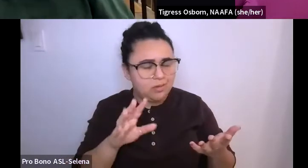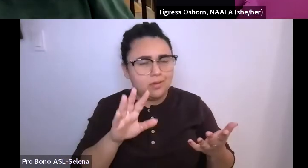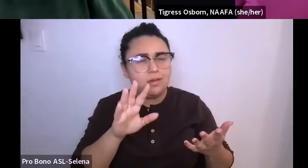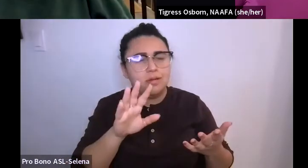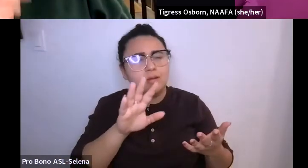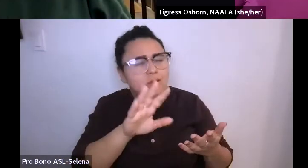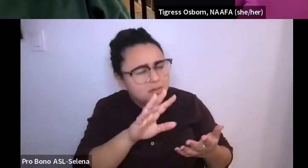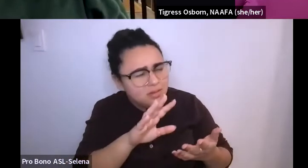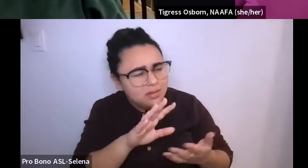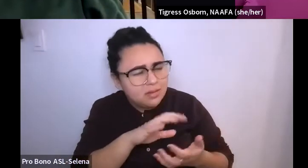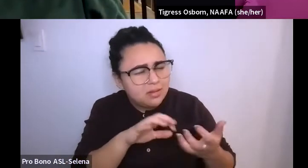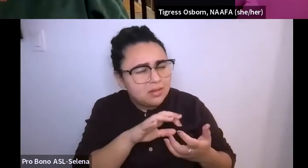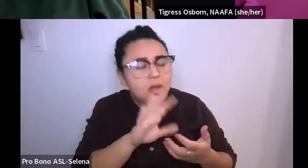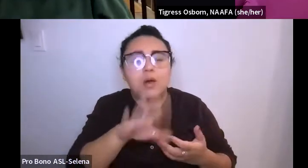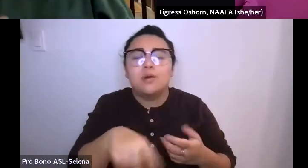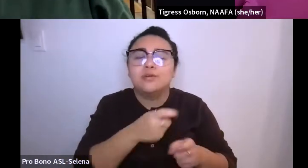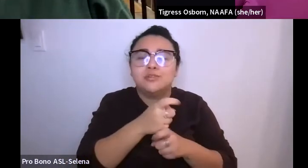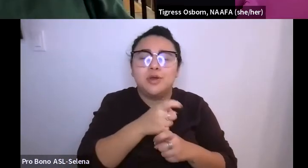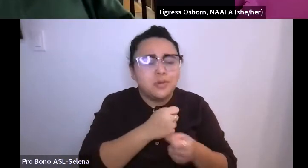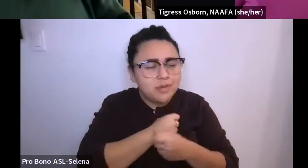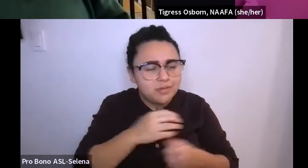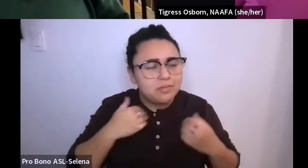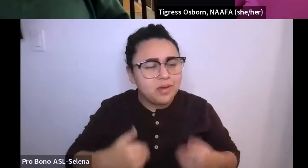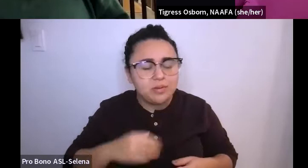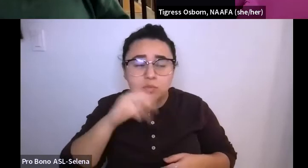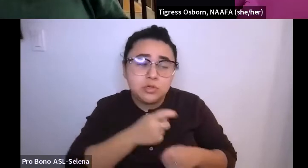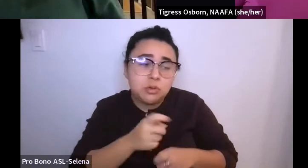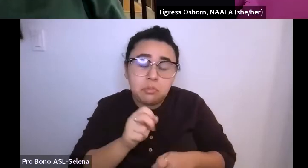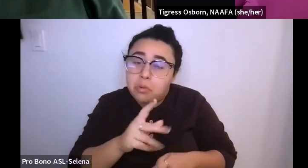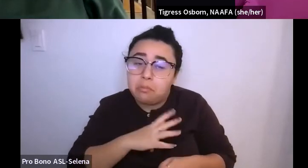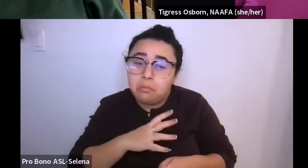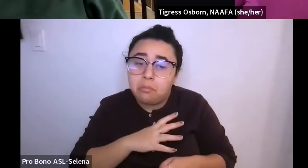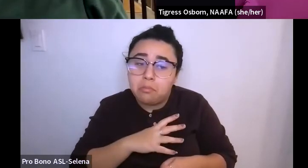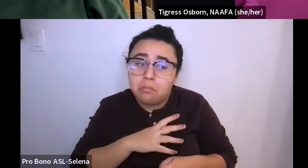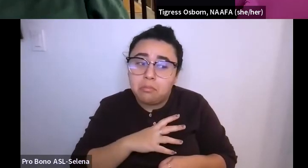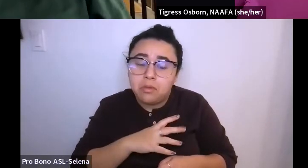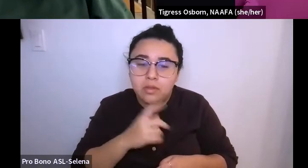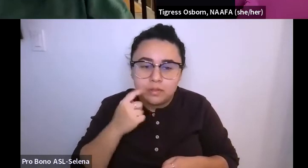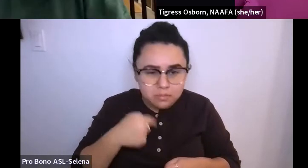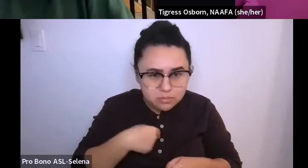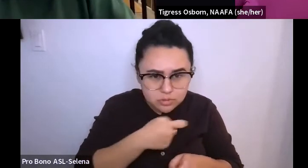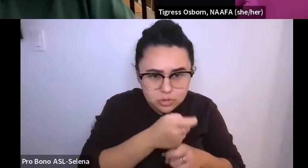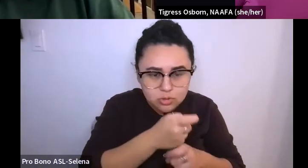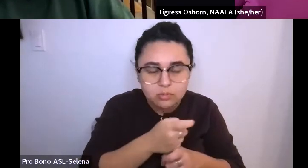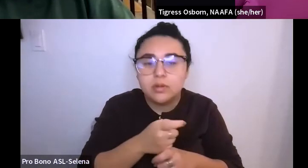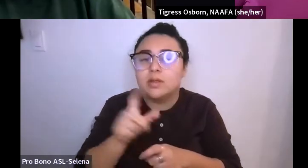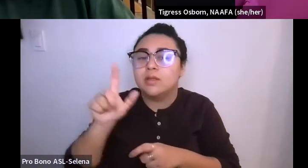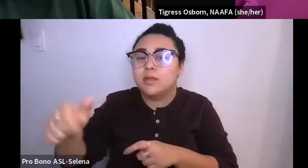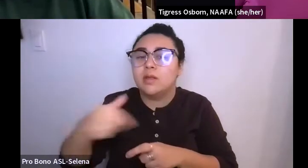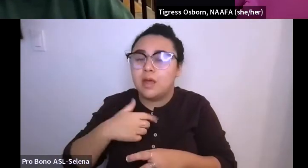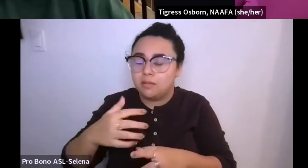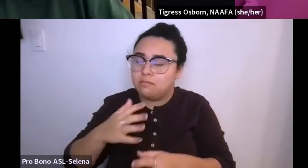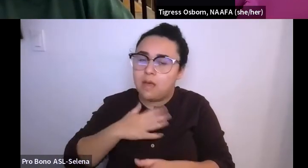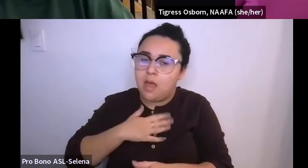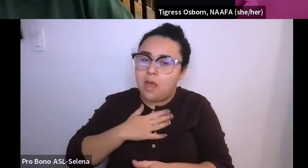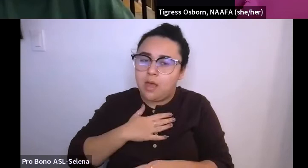loving your body. That's a weird joke, but okay. So it wasn't until I got my own audience and people mm-hmm.